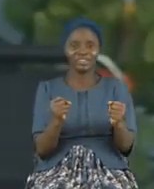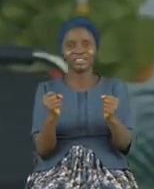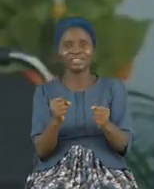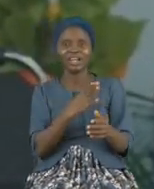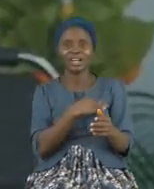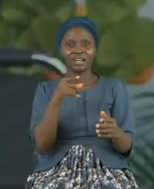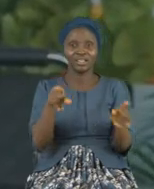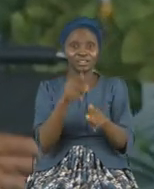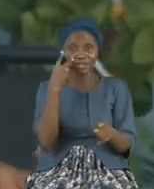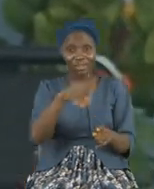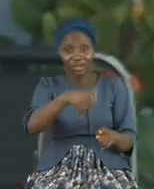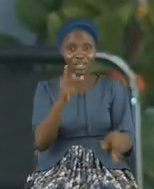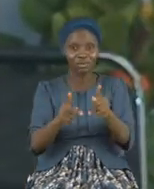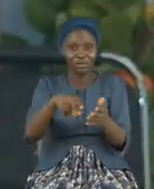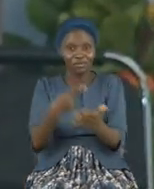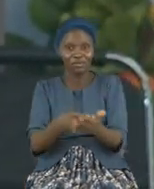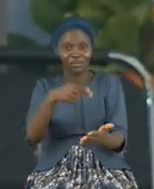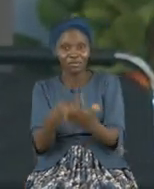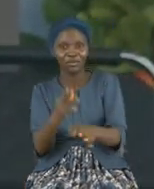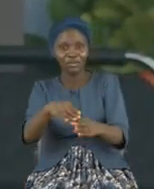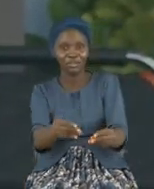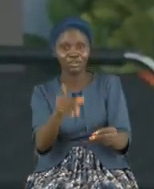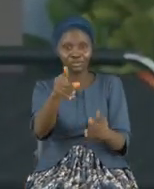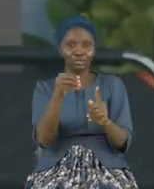people falling down, you fall down.